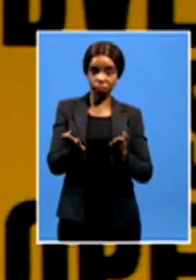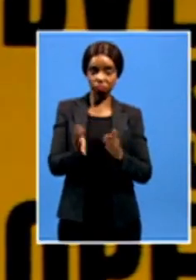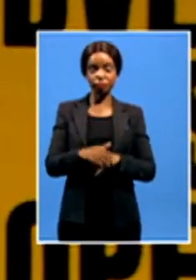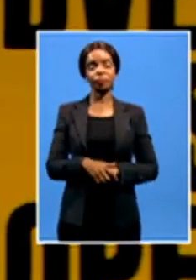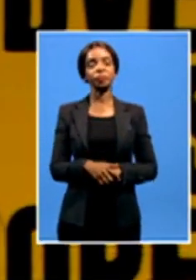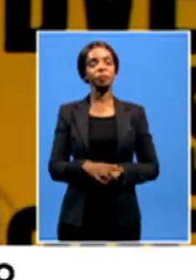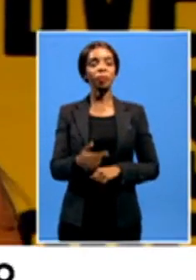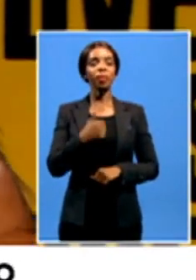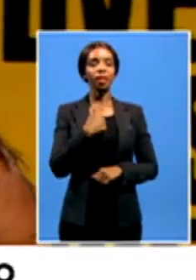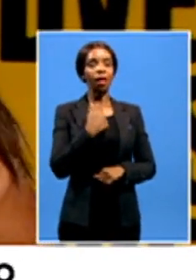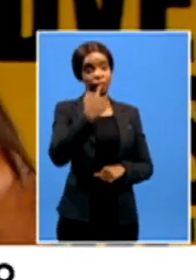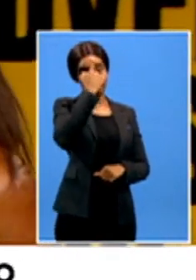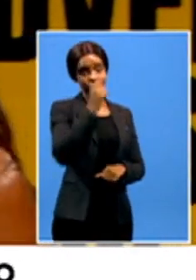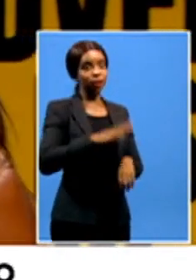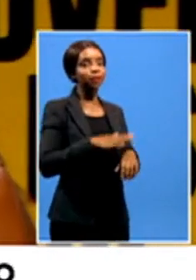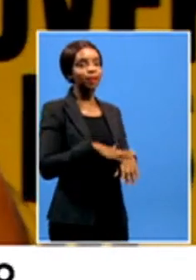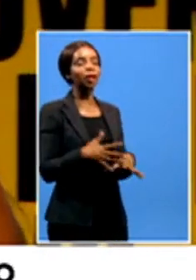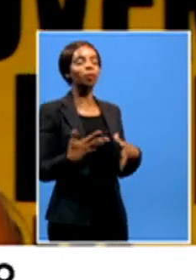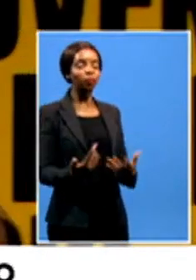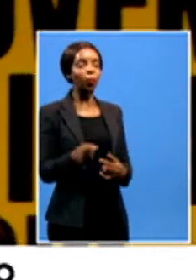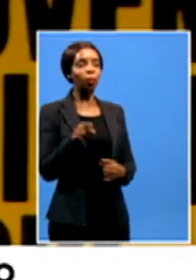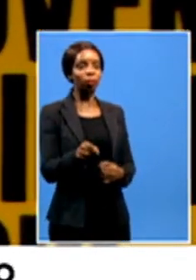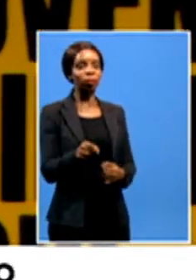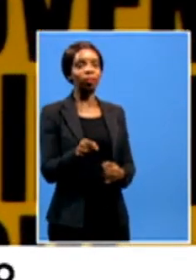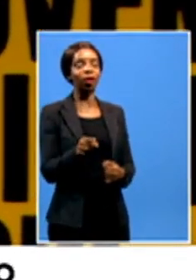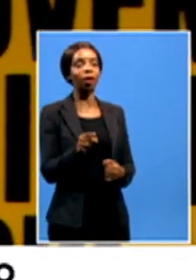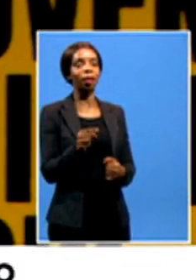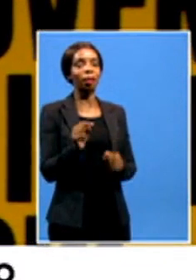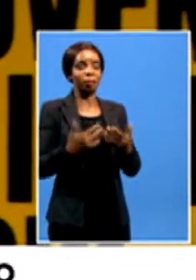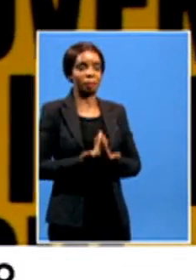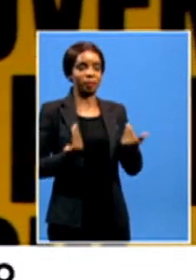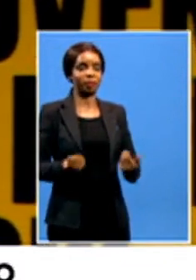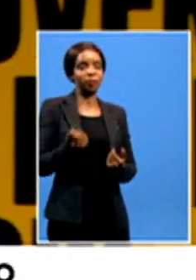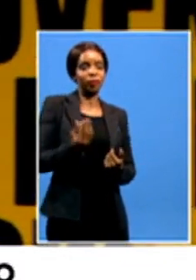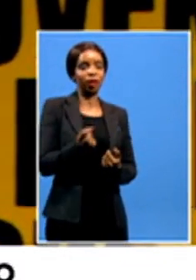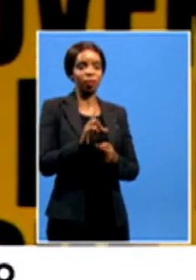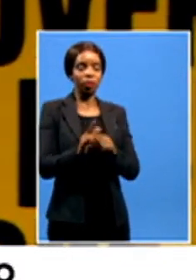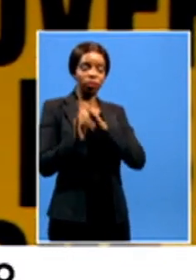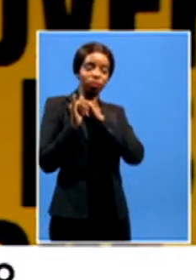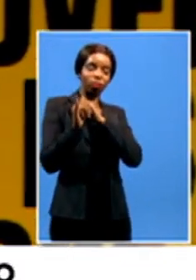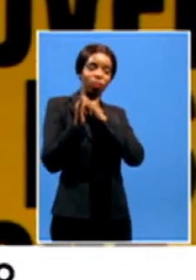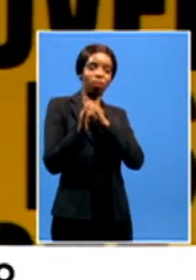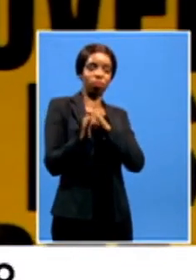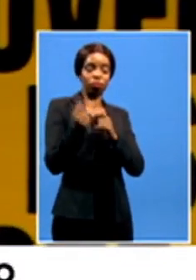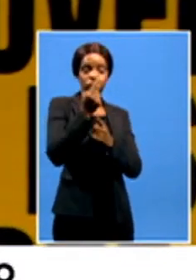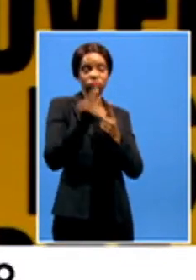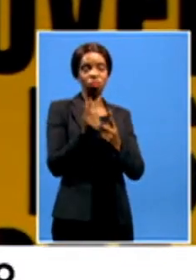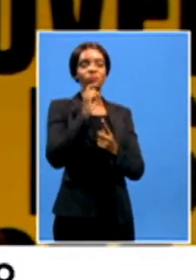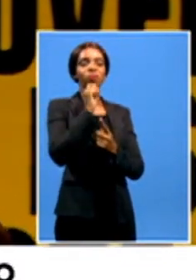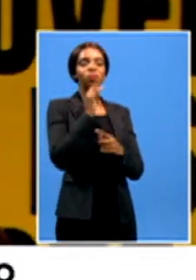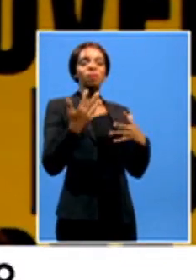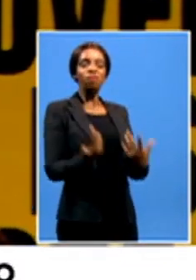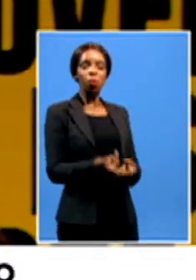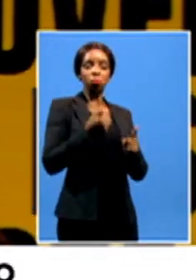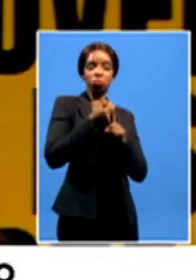think during apartheid we had a common cause, and art was used as the vehicle to, I guess, fight against apartheid,